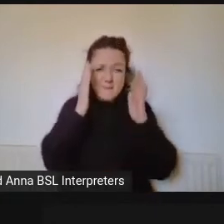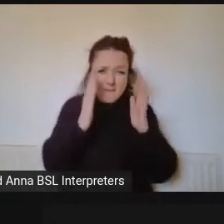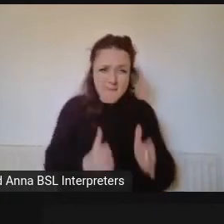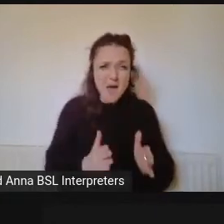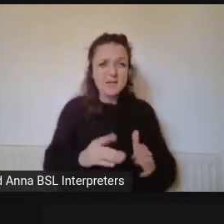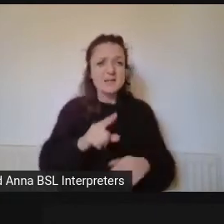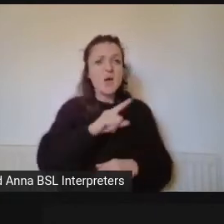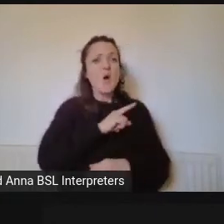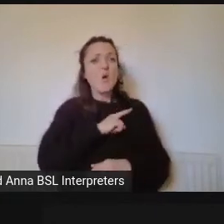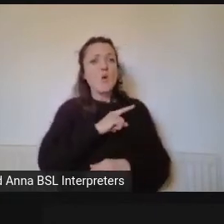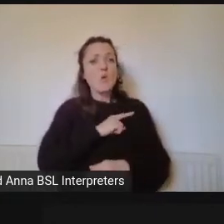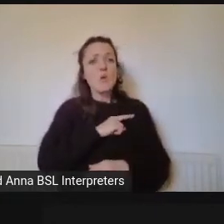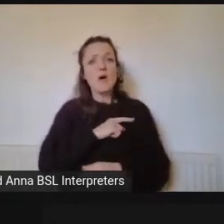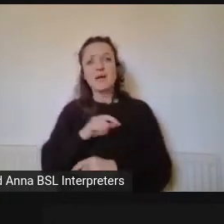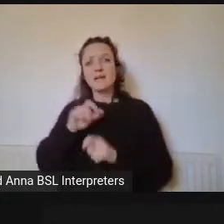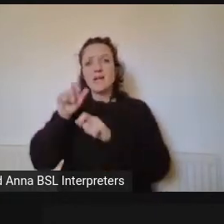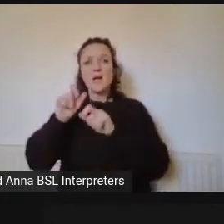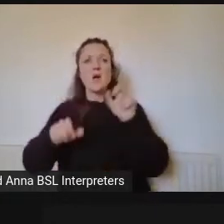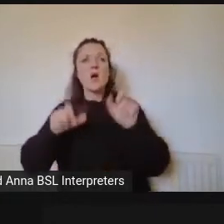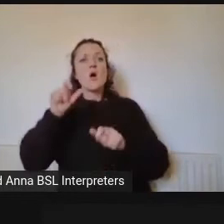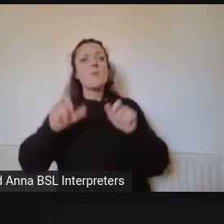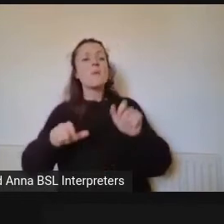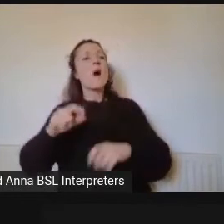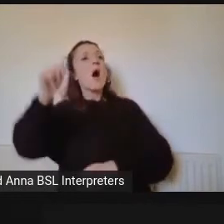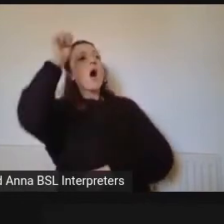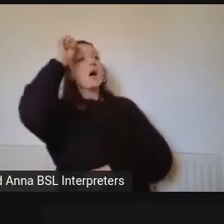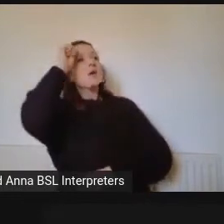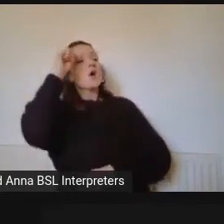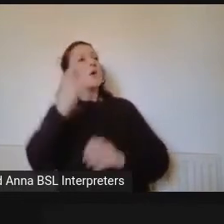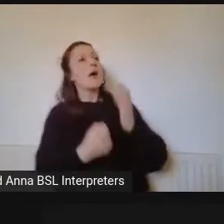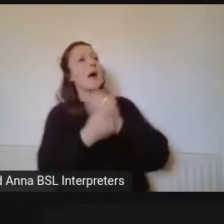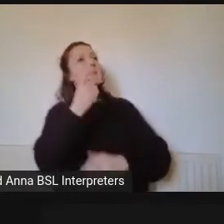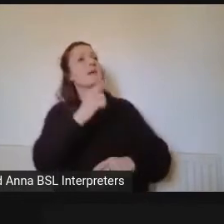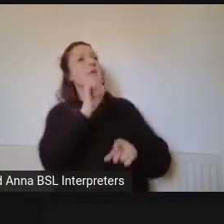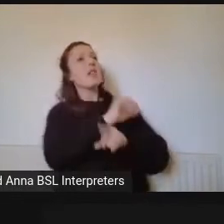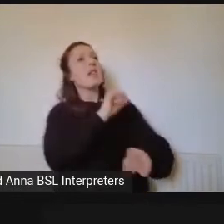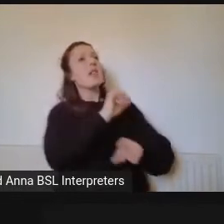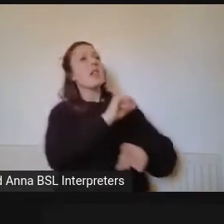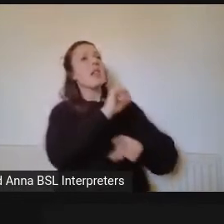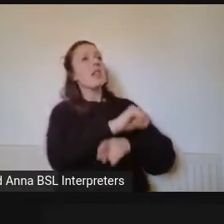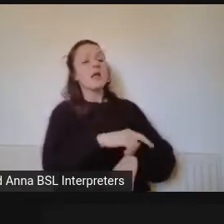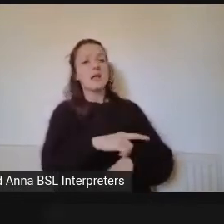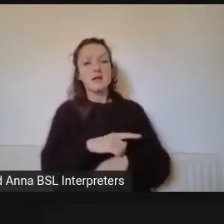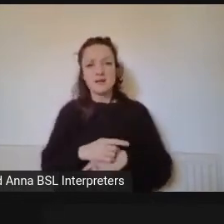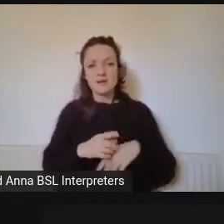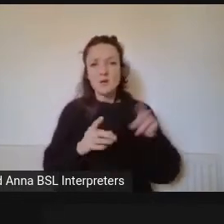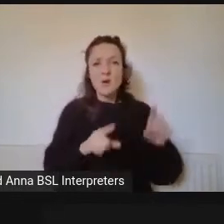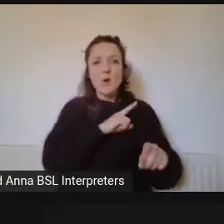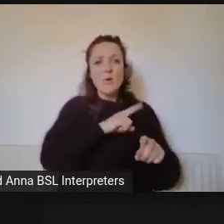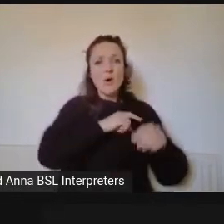which is pretty much what, you know, I can give you data that says there's